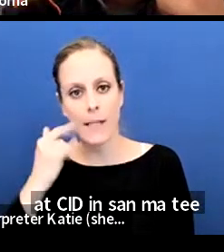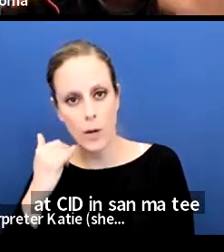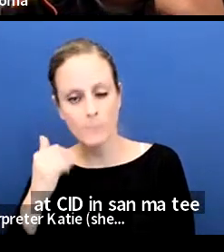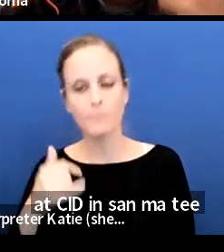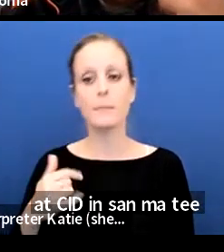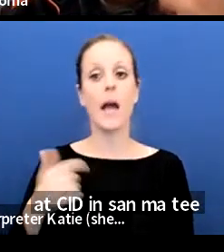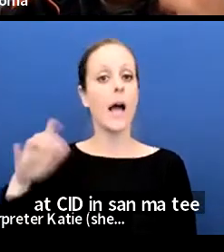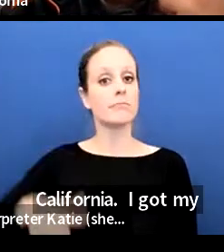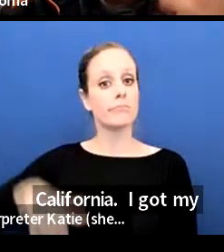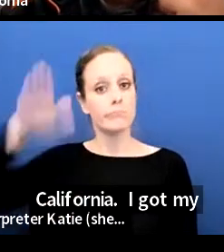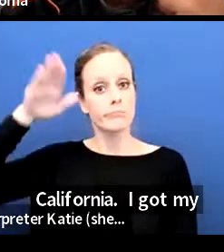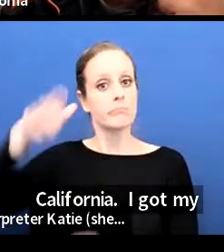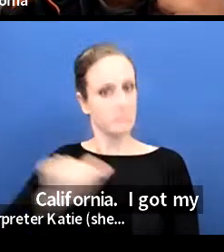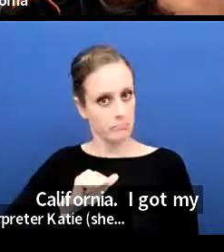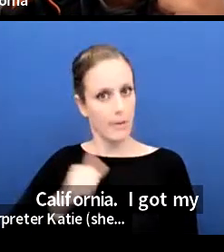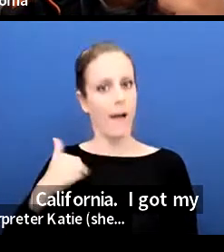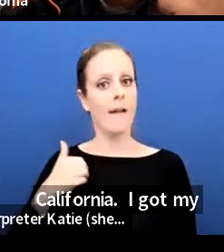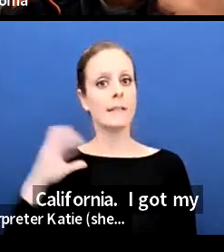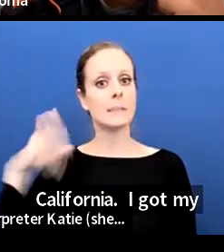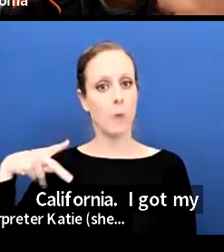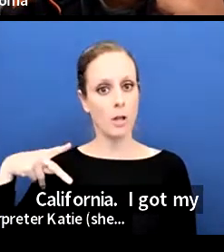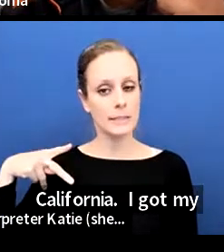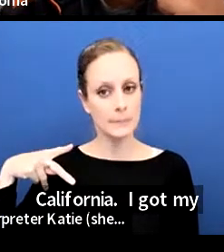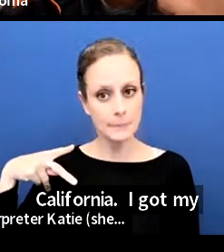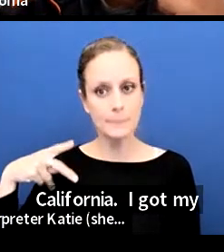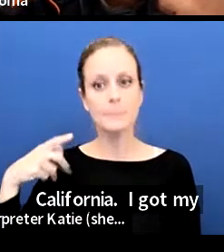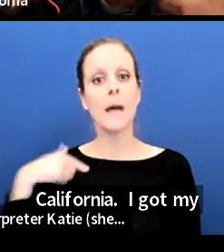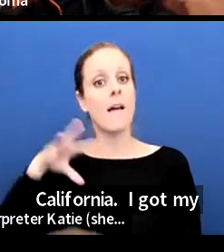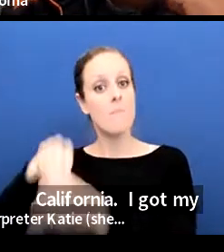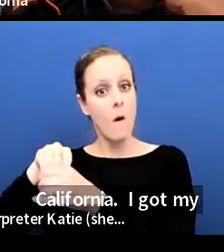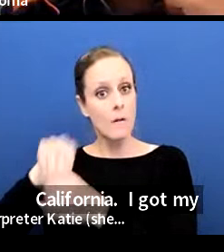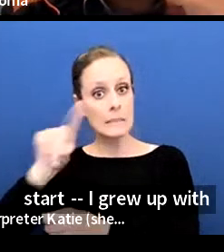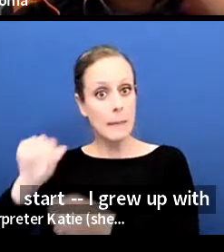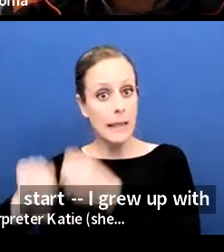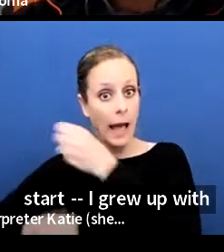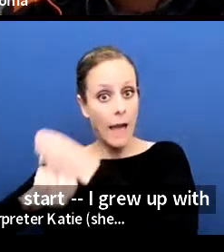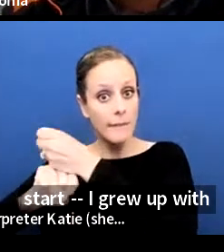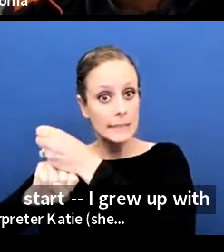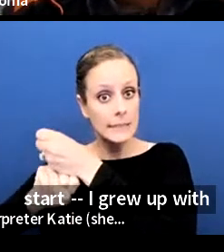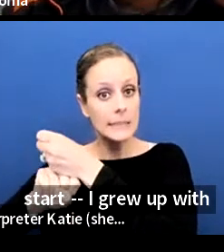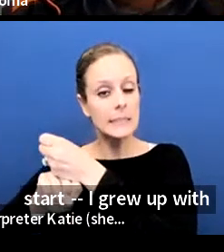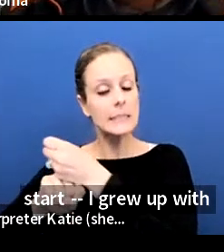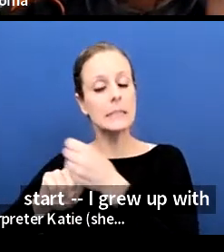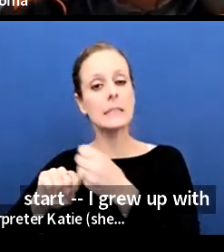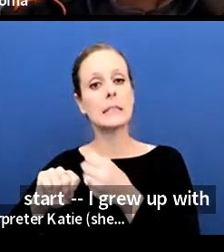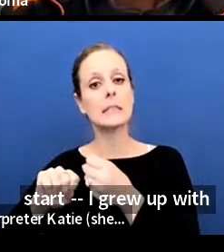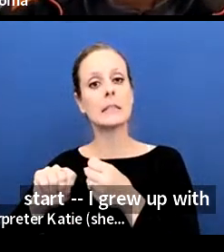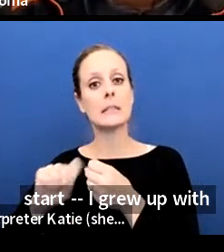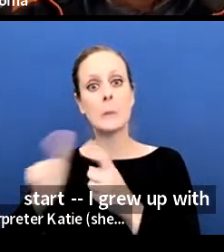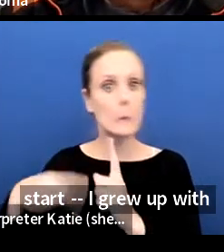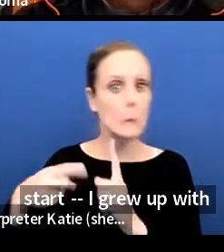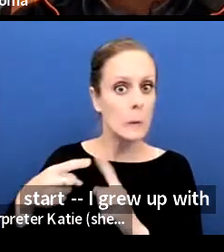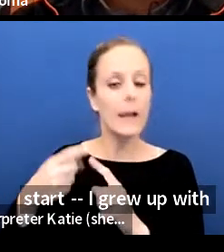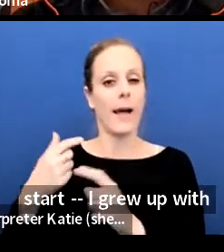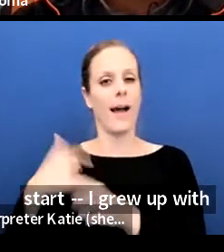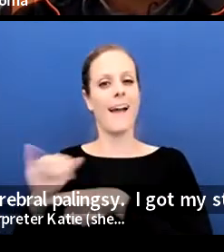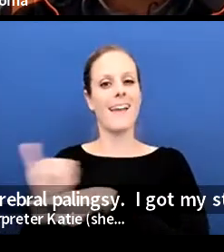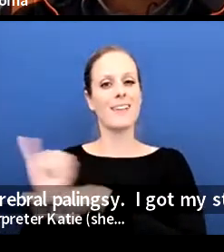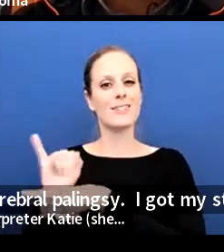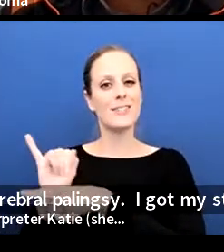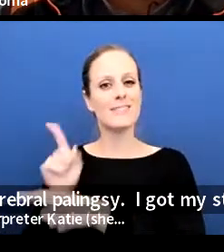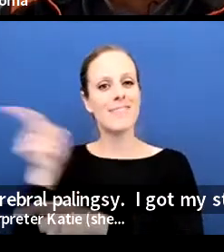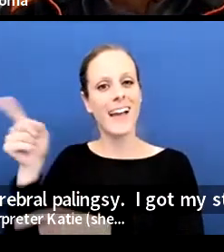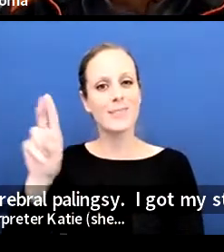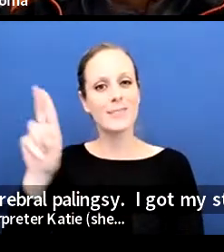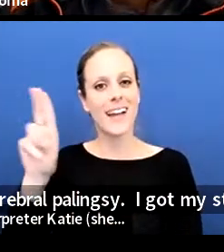cerebral palsy. I got my start in disability advocacy as an intern at United Cerebral Palsy,